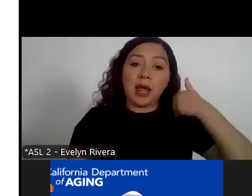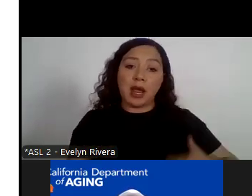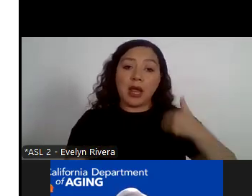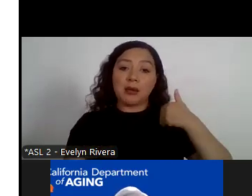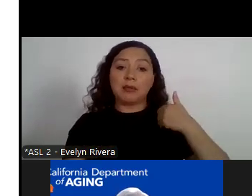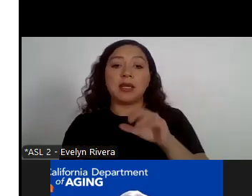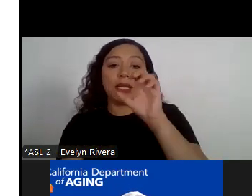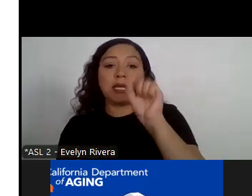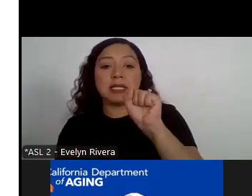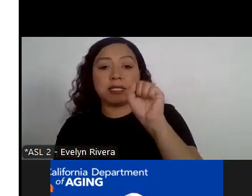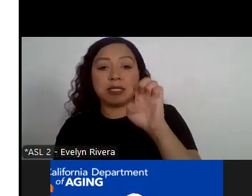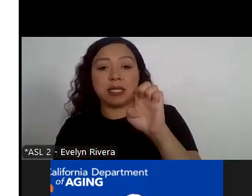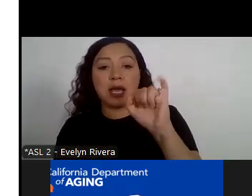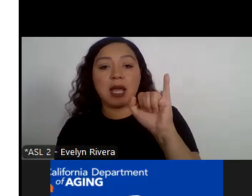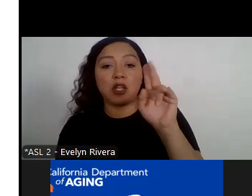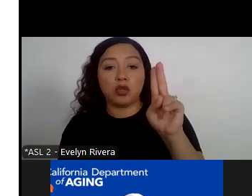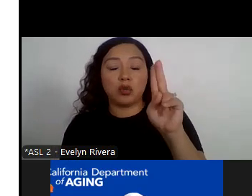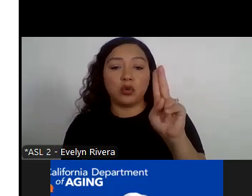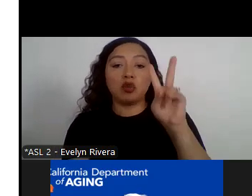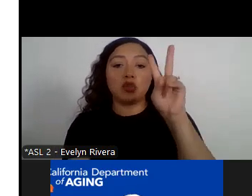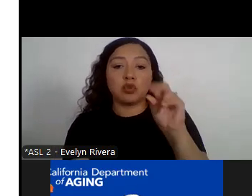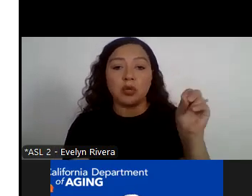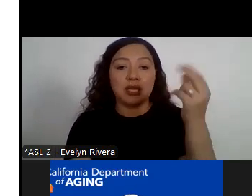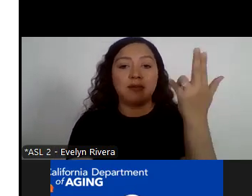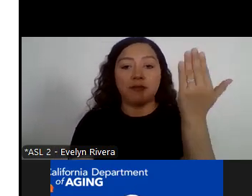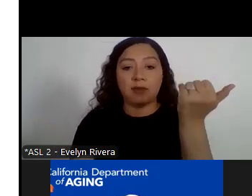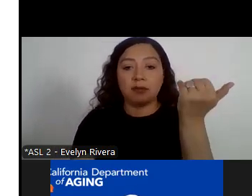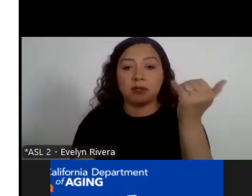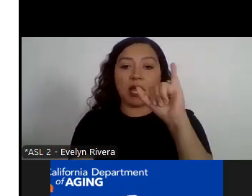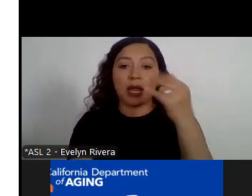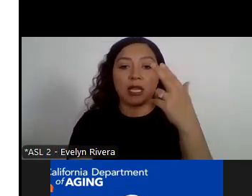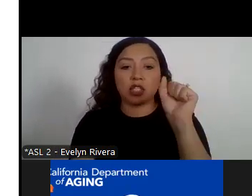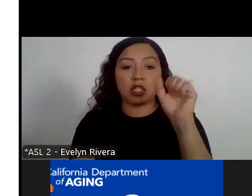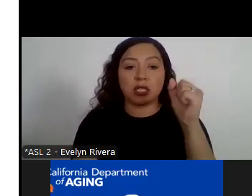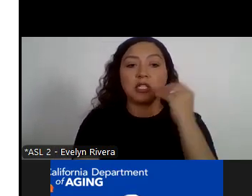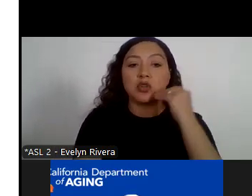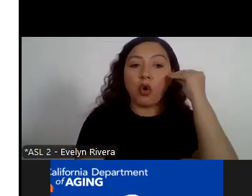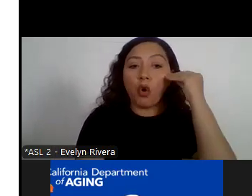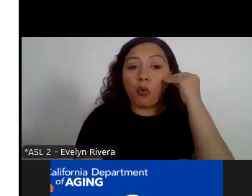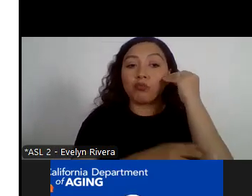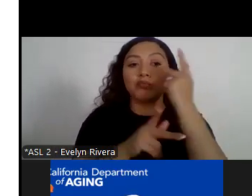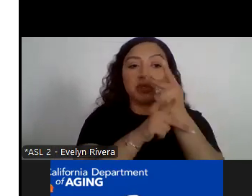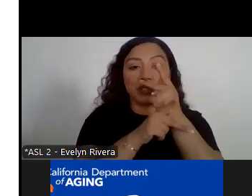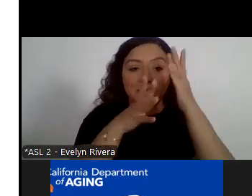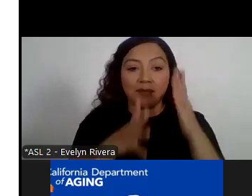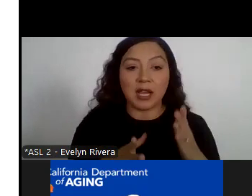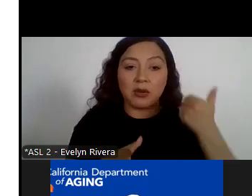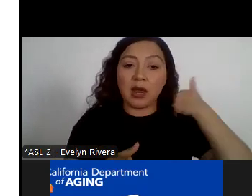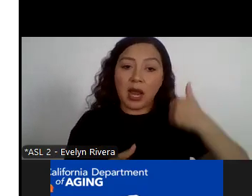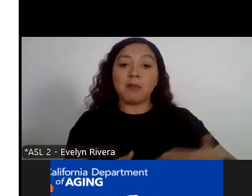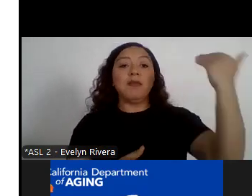2015 IHSS home care provider, and as well, I was a personal injury. I advocated for my mom